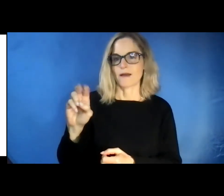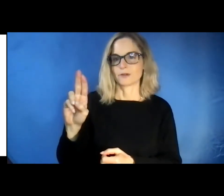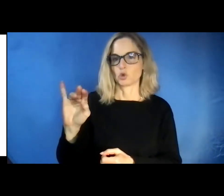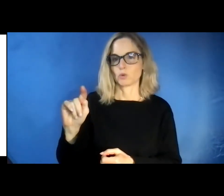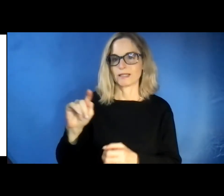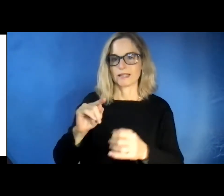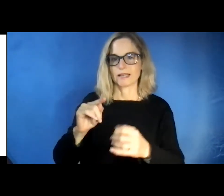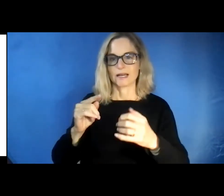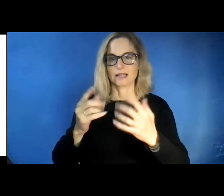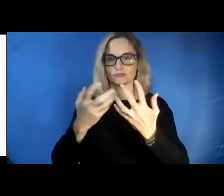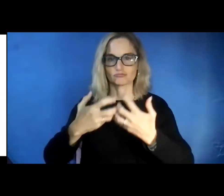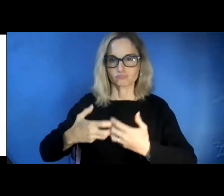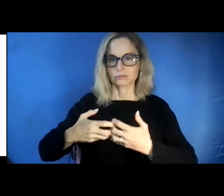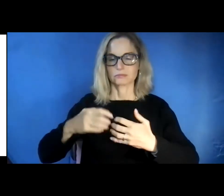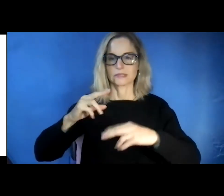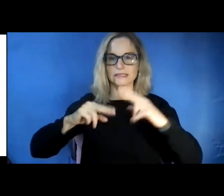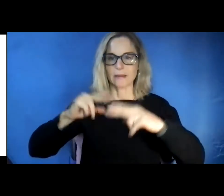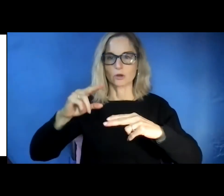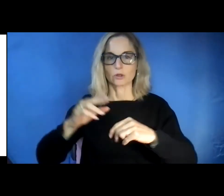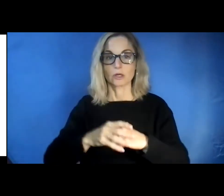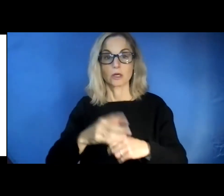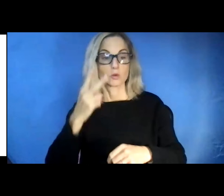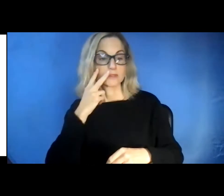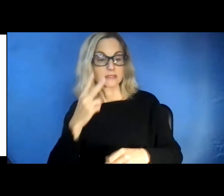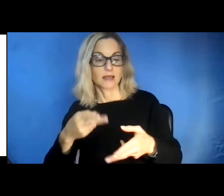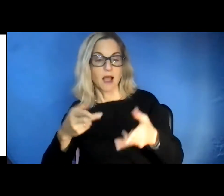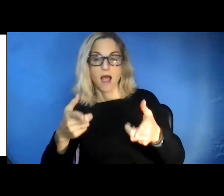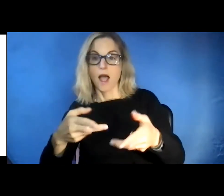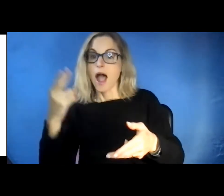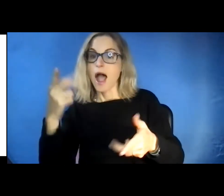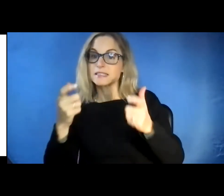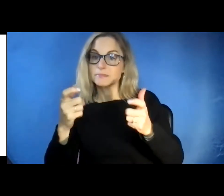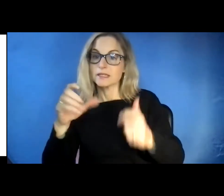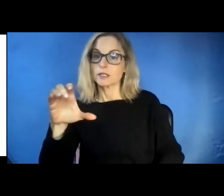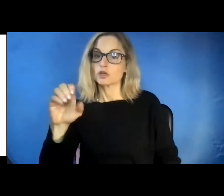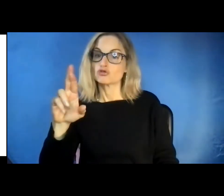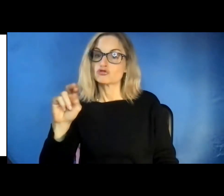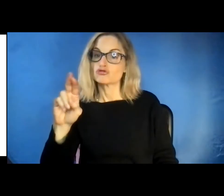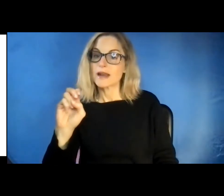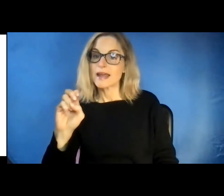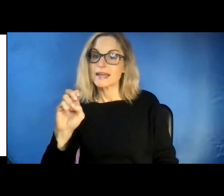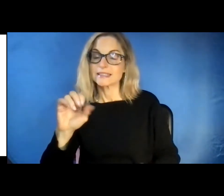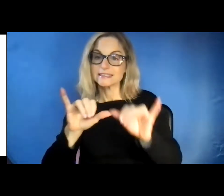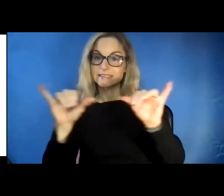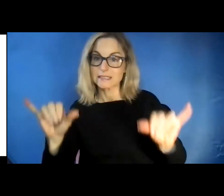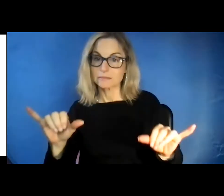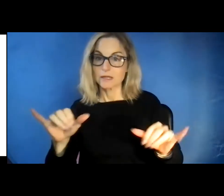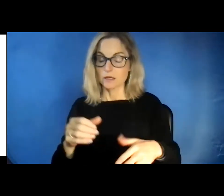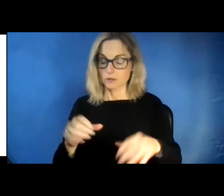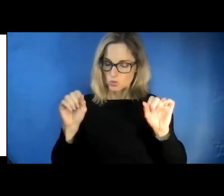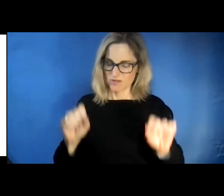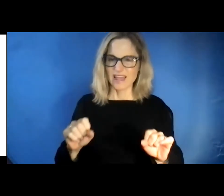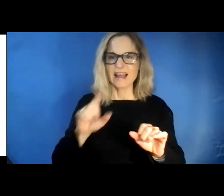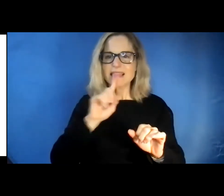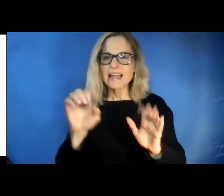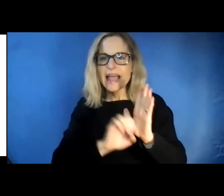crane system where we're able to get different variants down to this floor very, very quickly. This elevator system goes up and